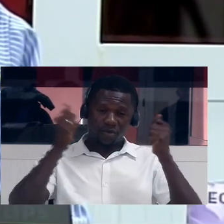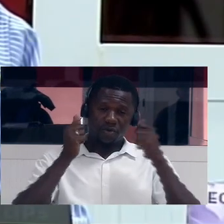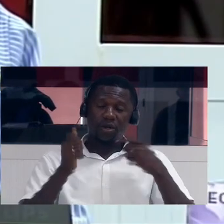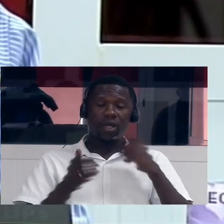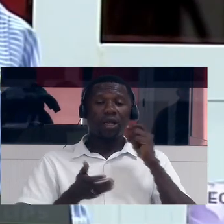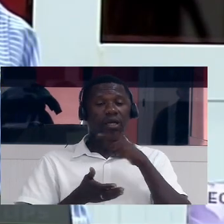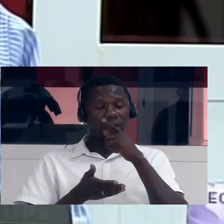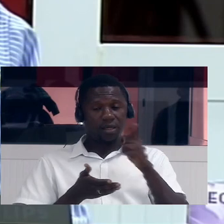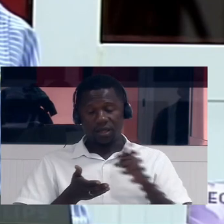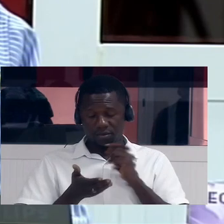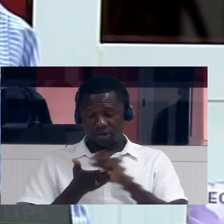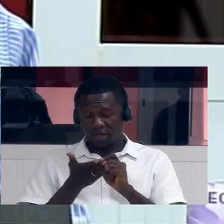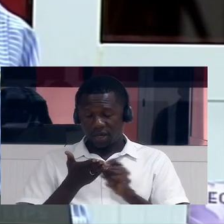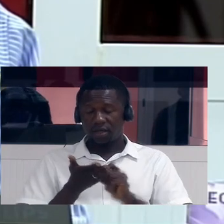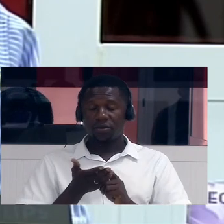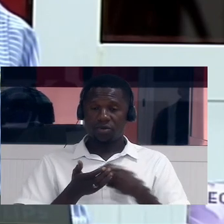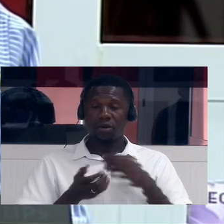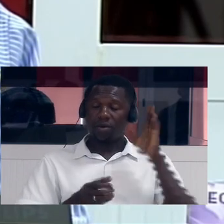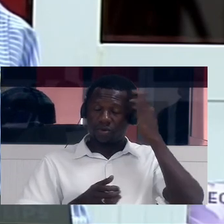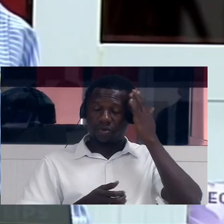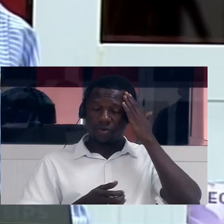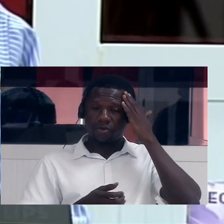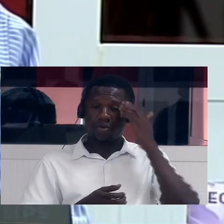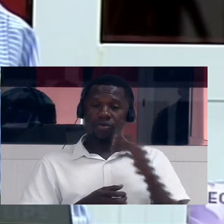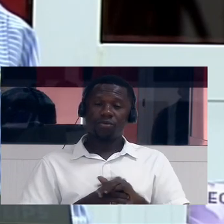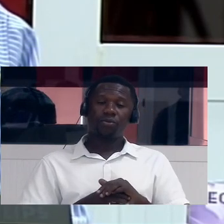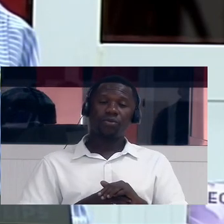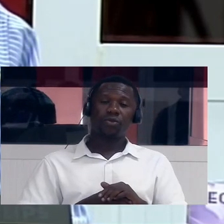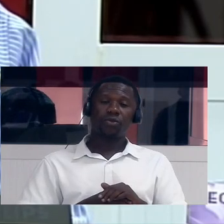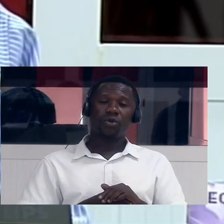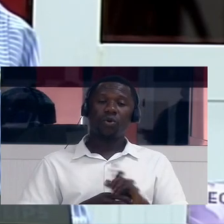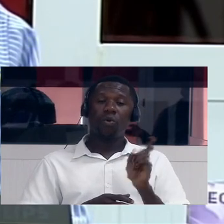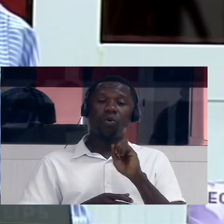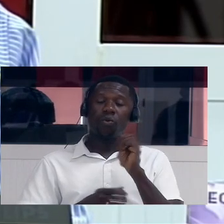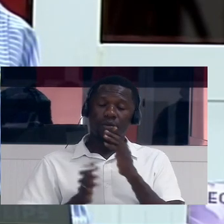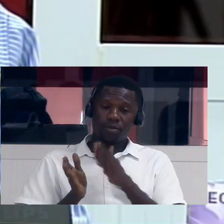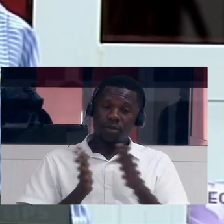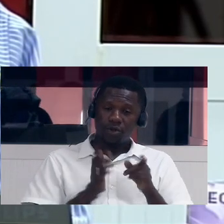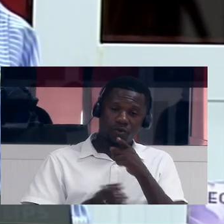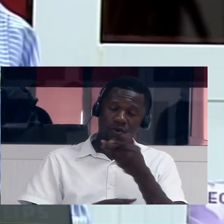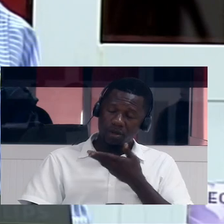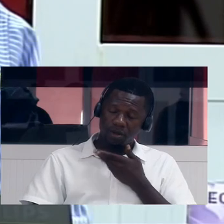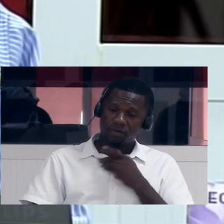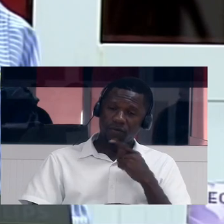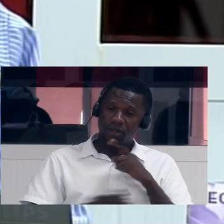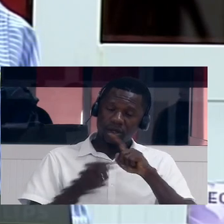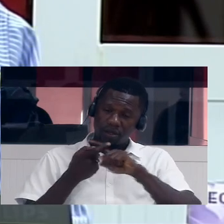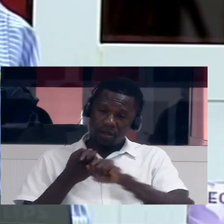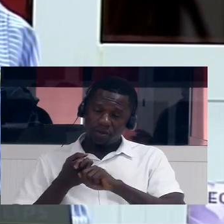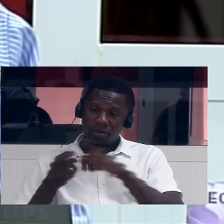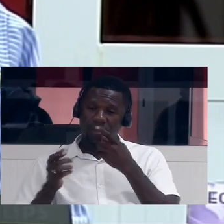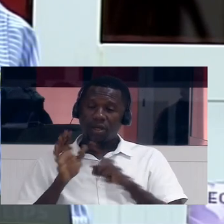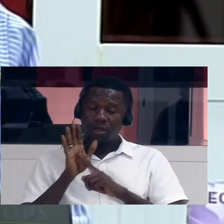Okay. What planning did you have? Was it in relation to if